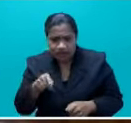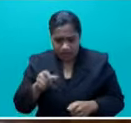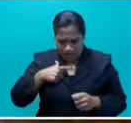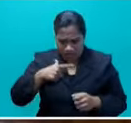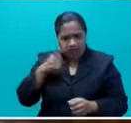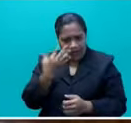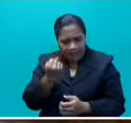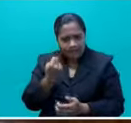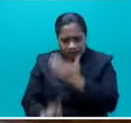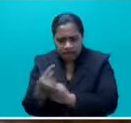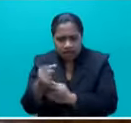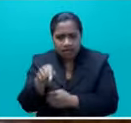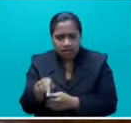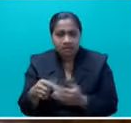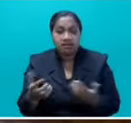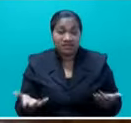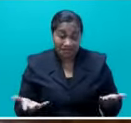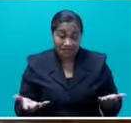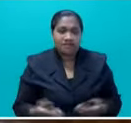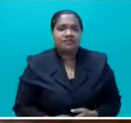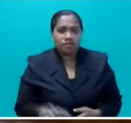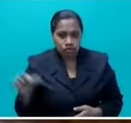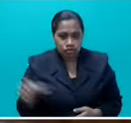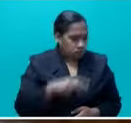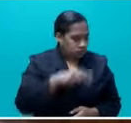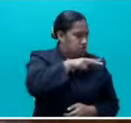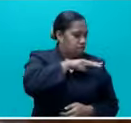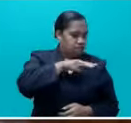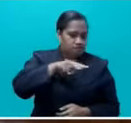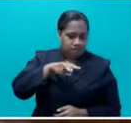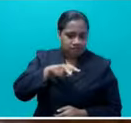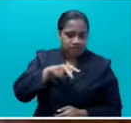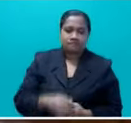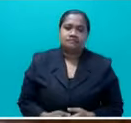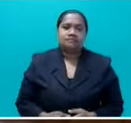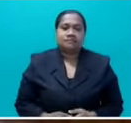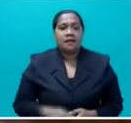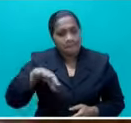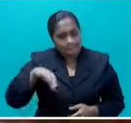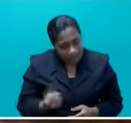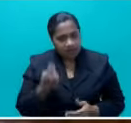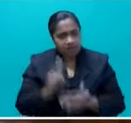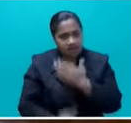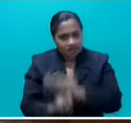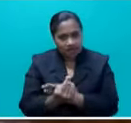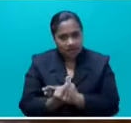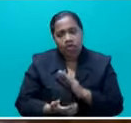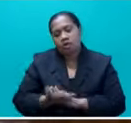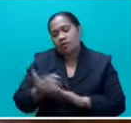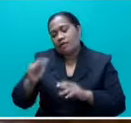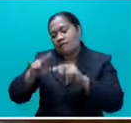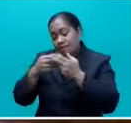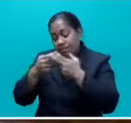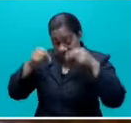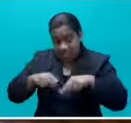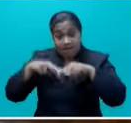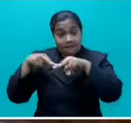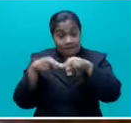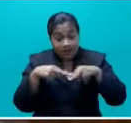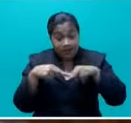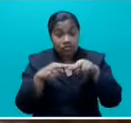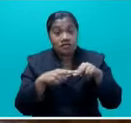try to write the symptoms here. We must go back to the family. We must build up a good family here in Fiji to bring